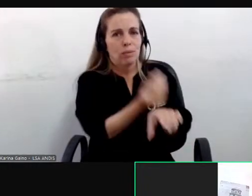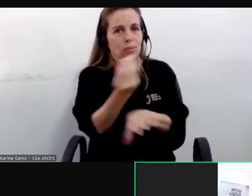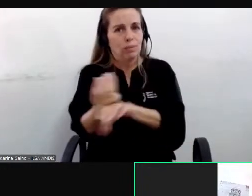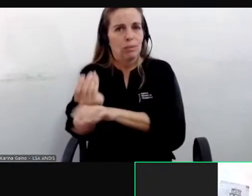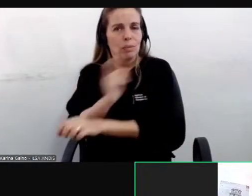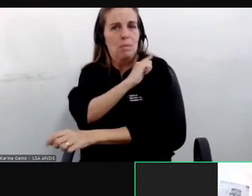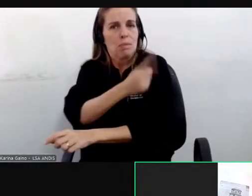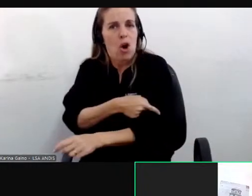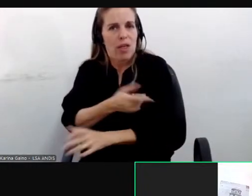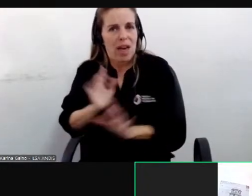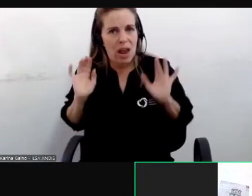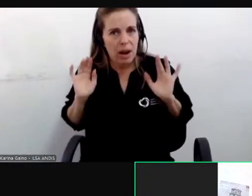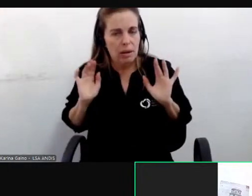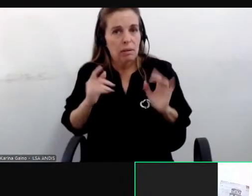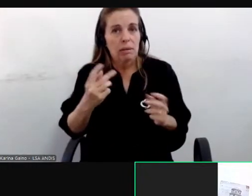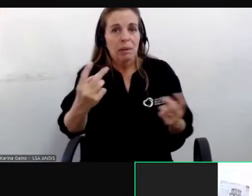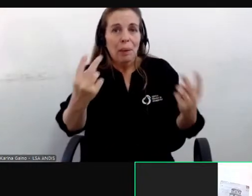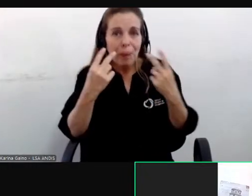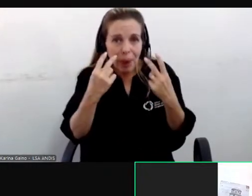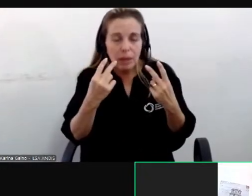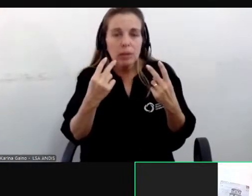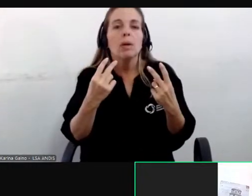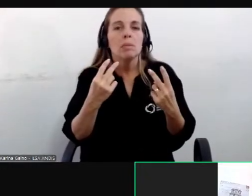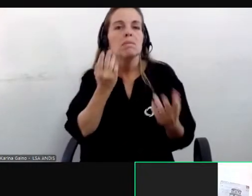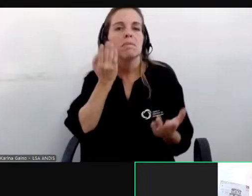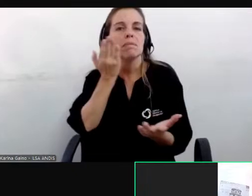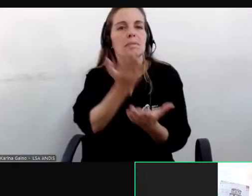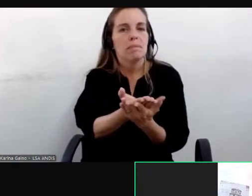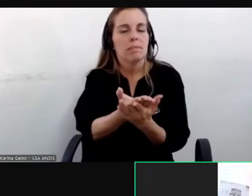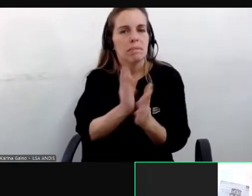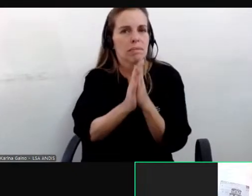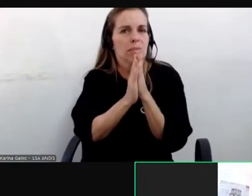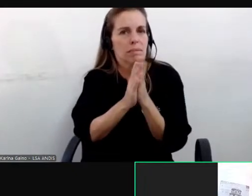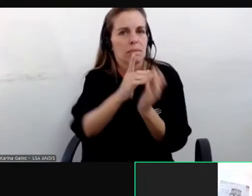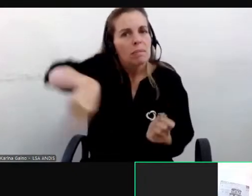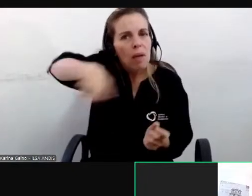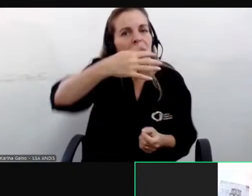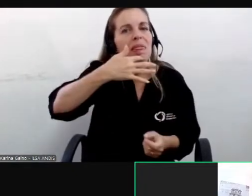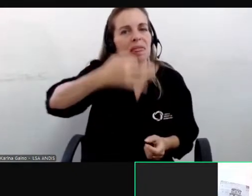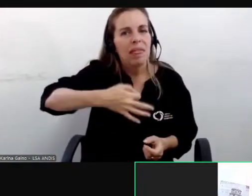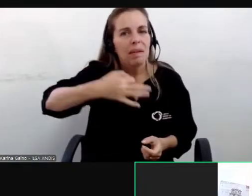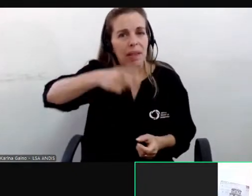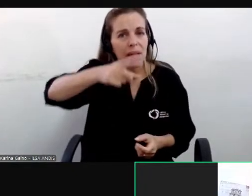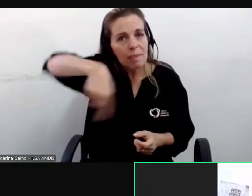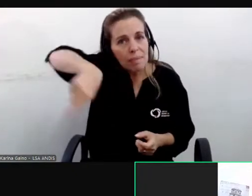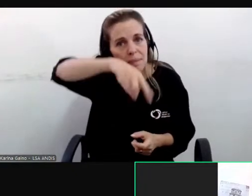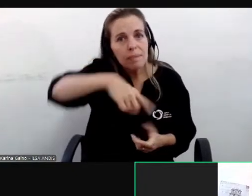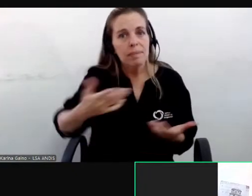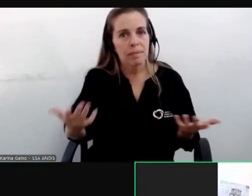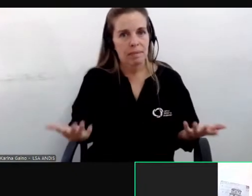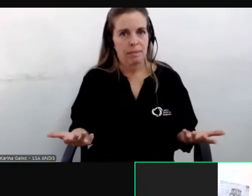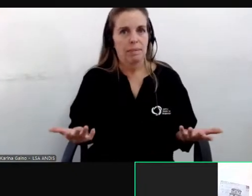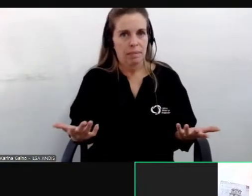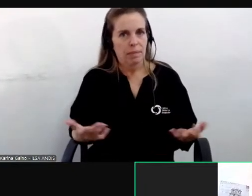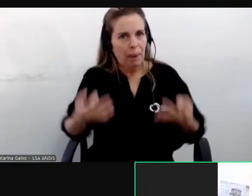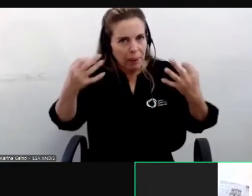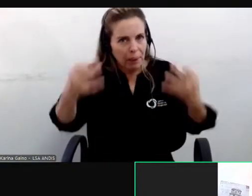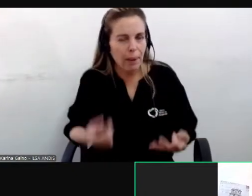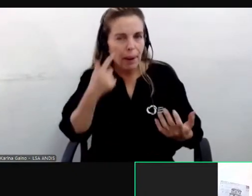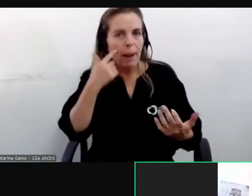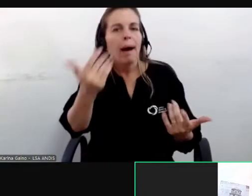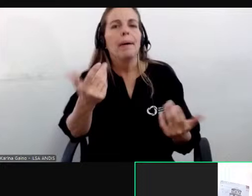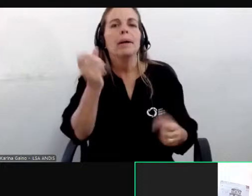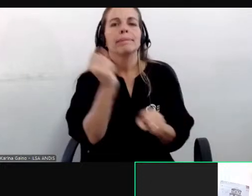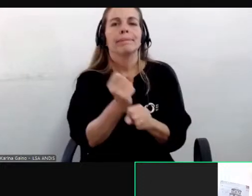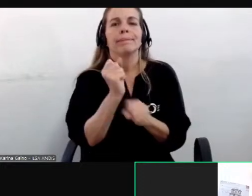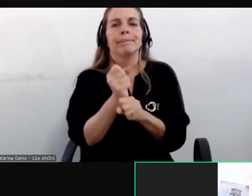we are requesting everyone in a position of power and that are looking at this training, that are attending this training.